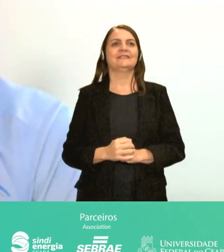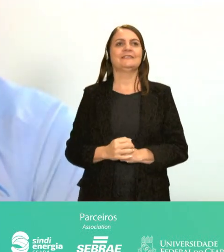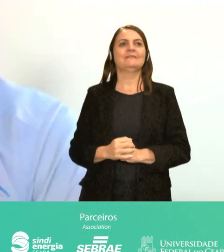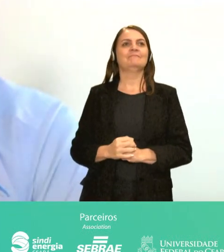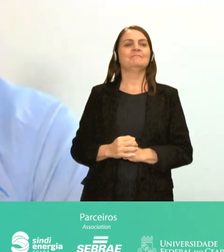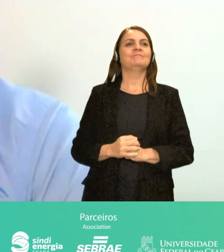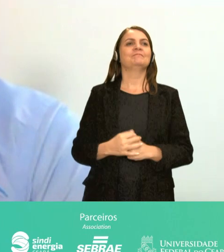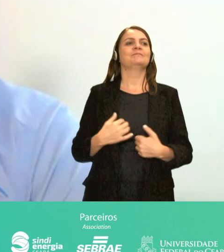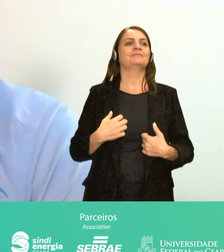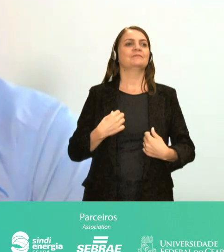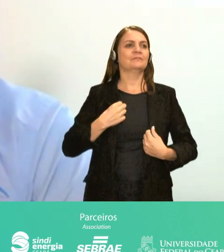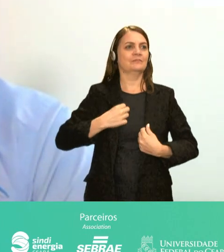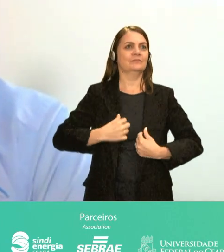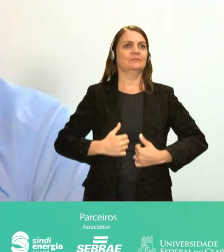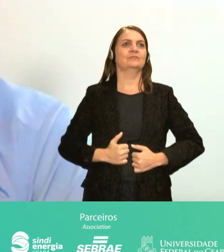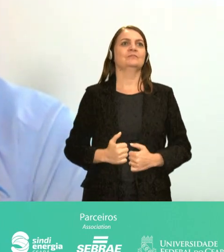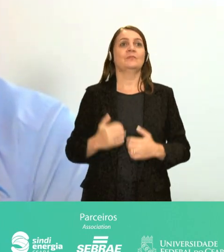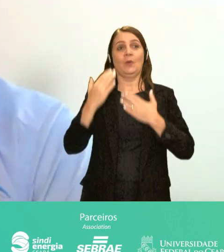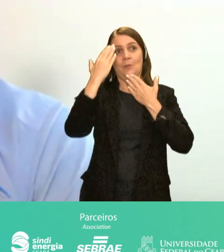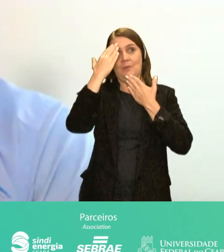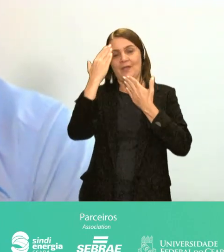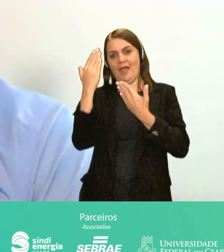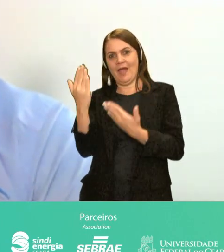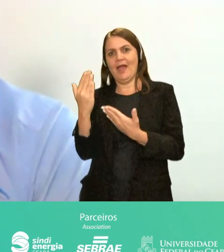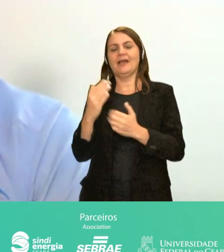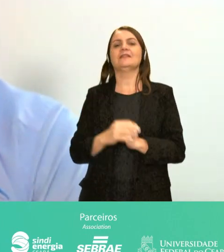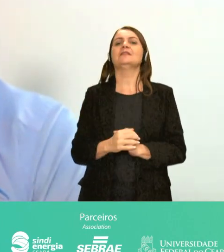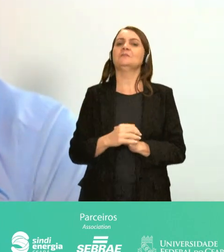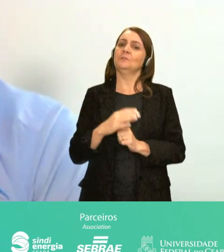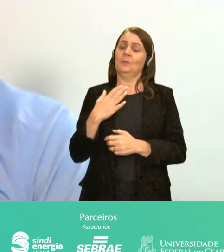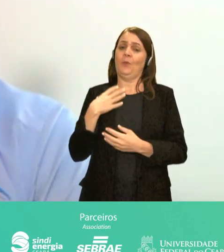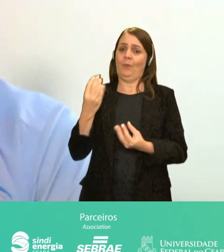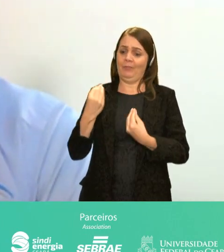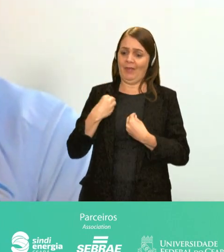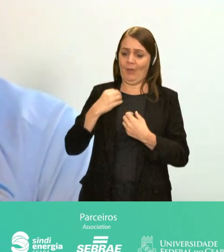Yeah, thanks for giving us the opportunity to present today.